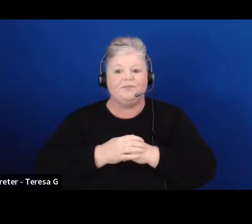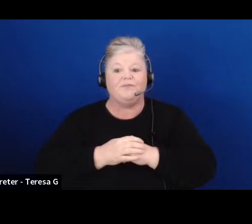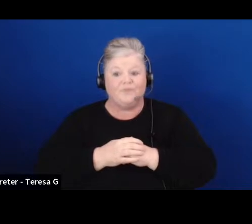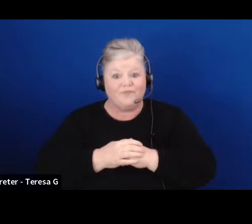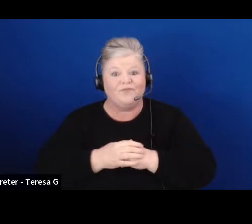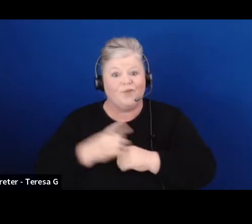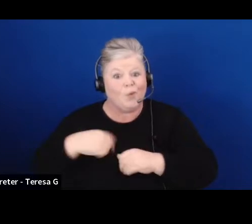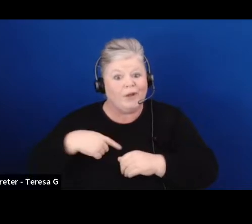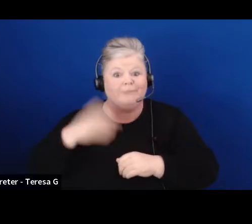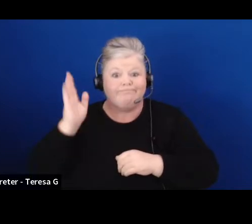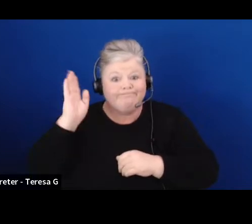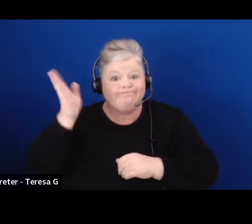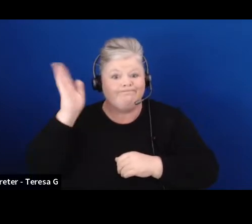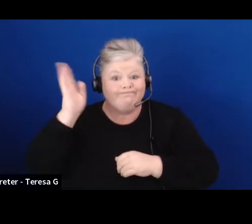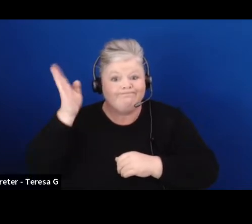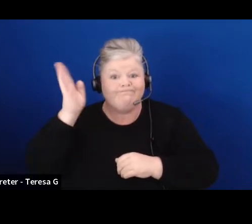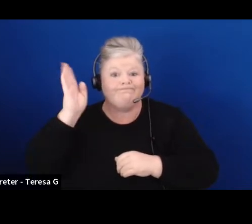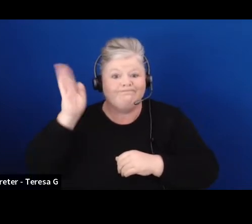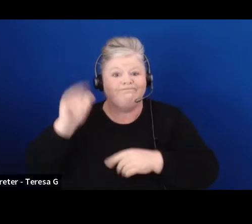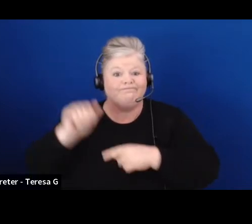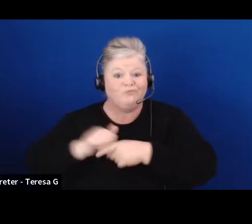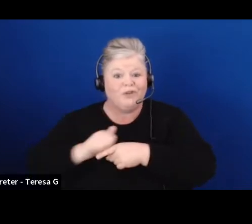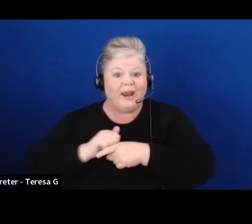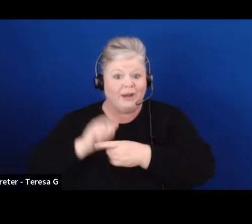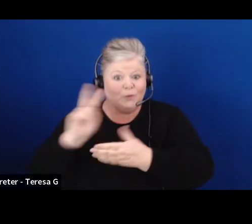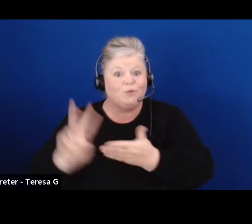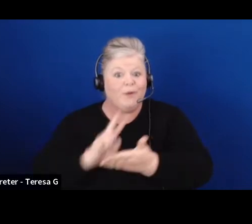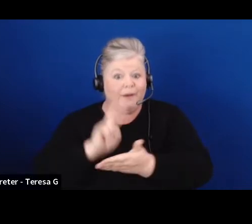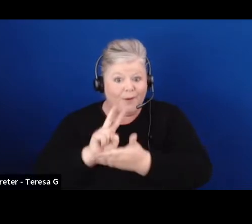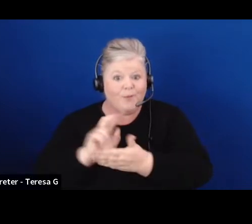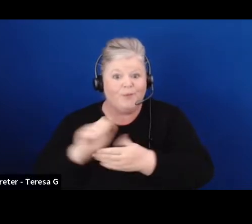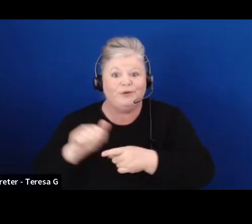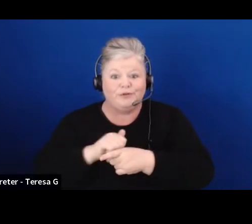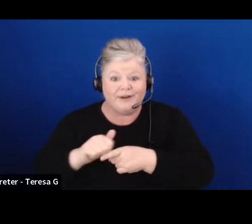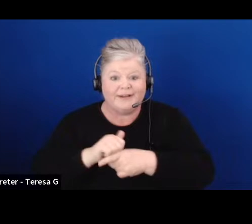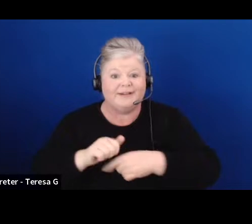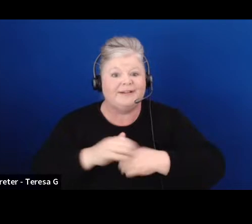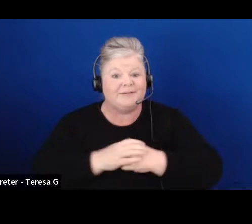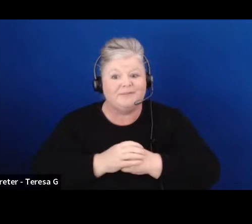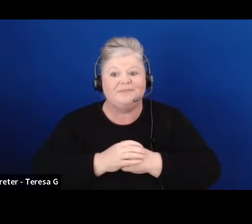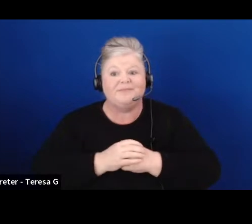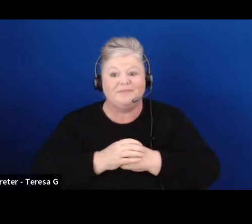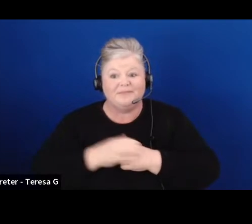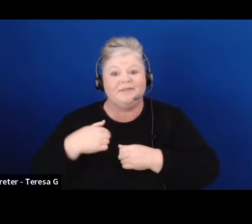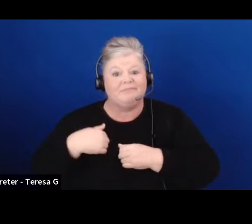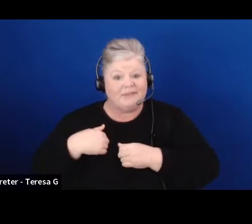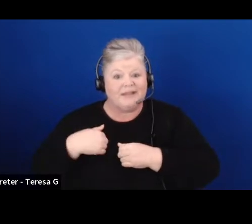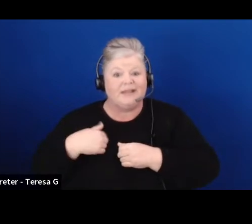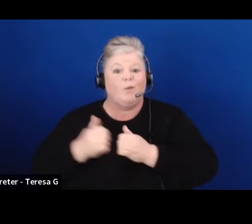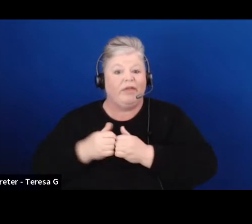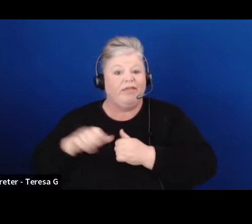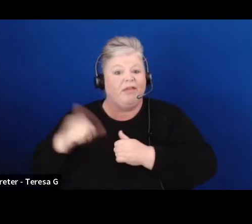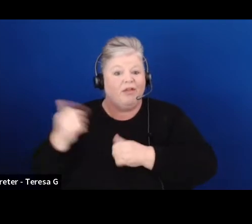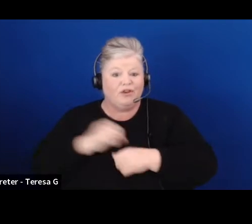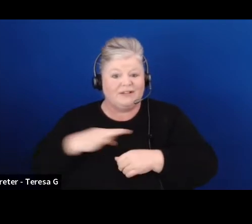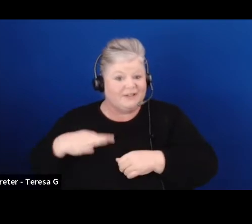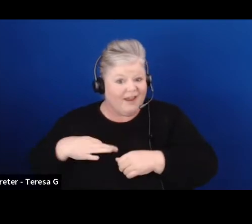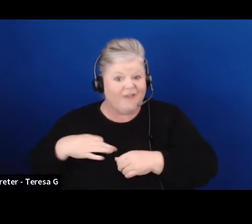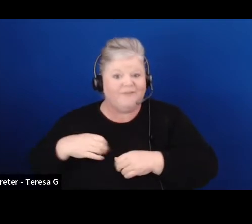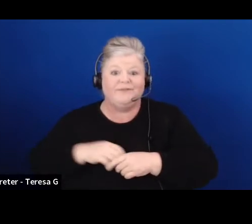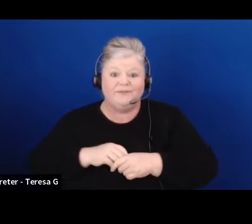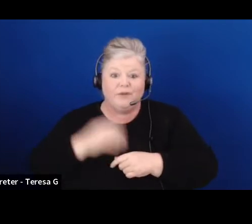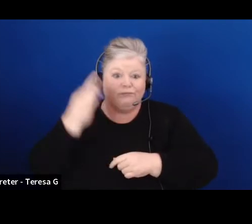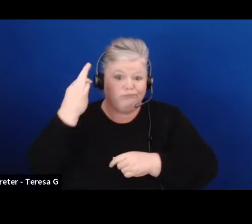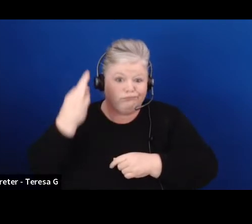we presented an in-person training. It was a 2-hour training. So me and other staff, and we did that. It took